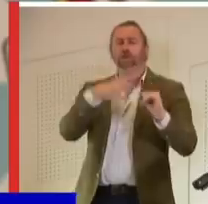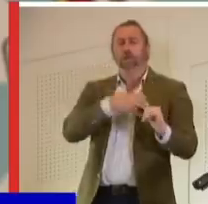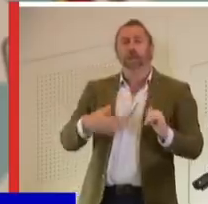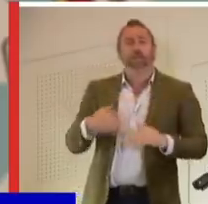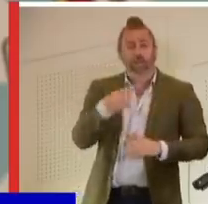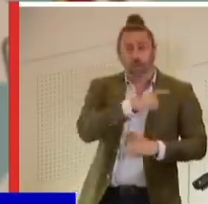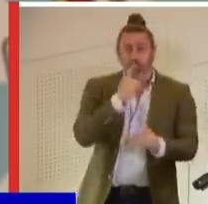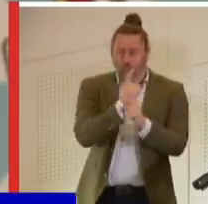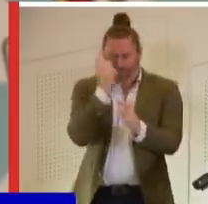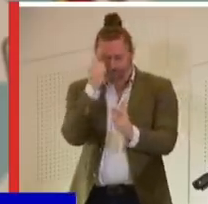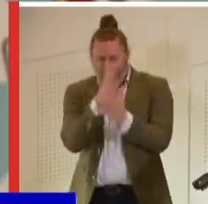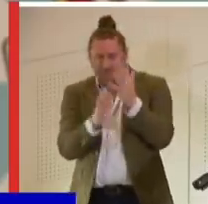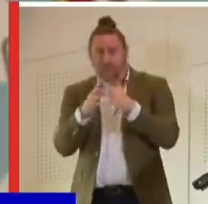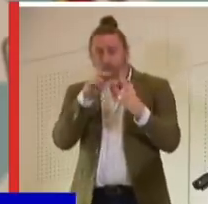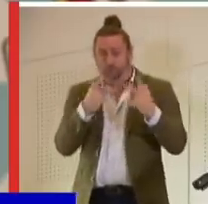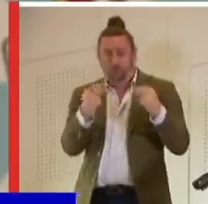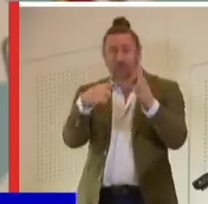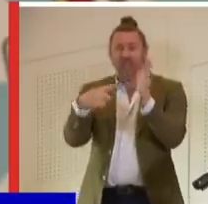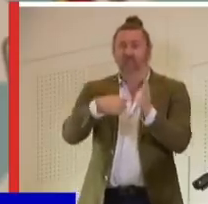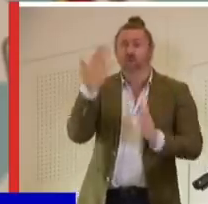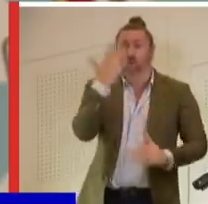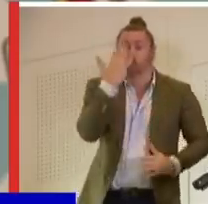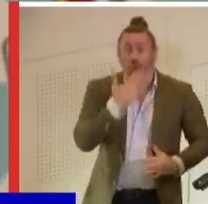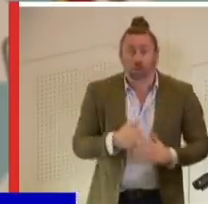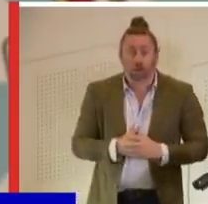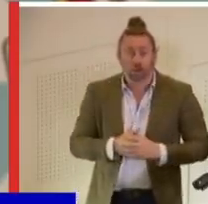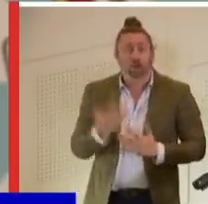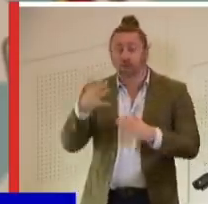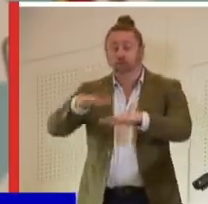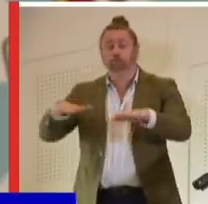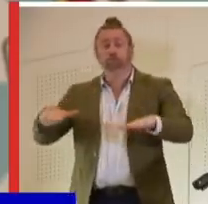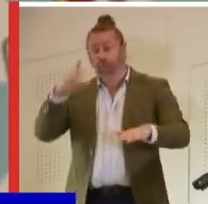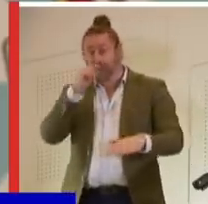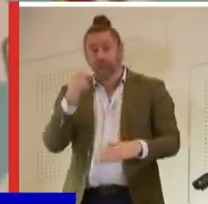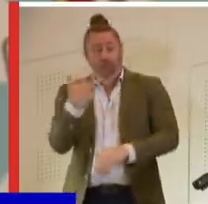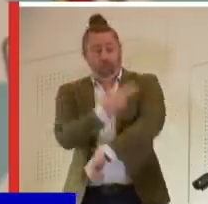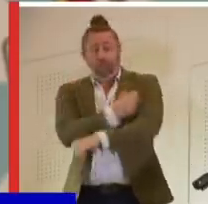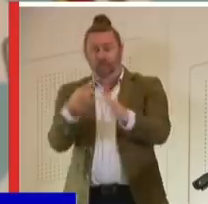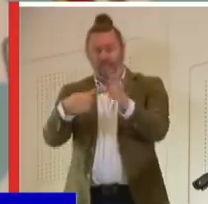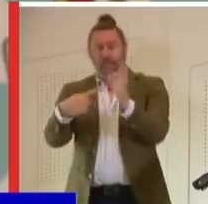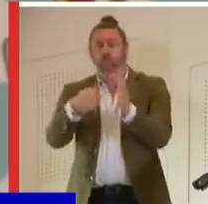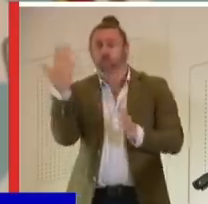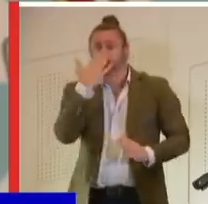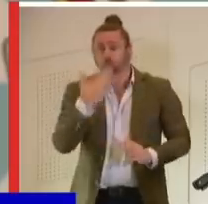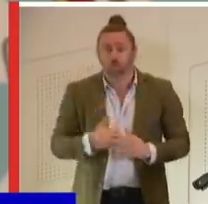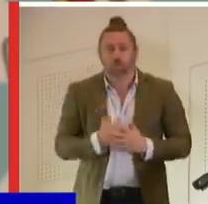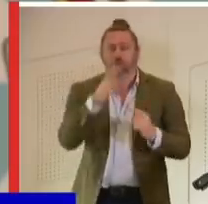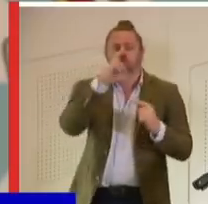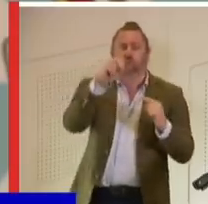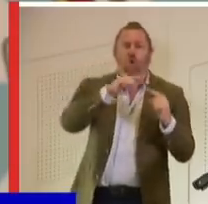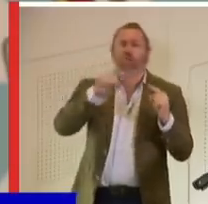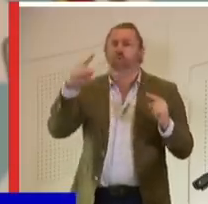vaccines into schools during school hours so people, the kids, can get vaccinated, that 12